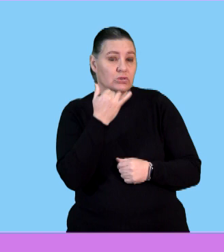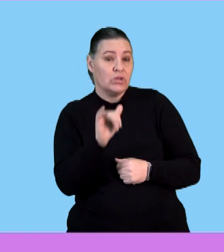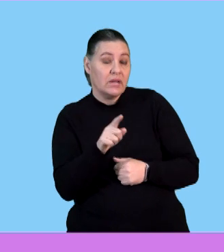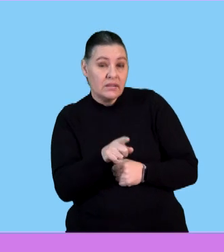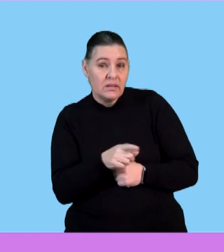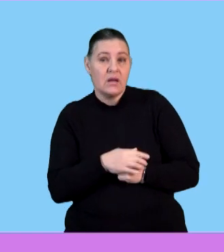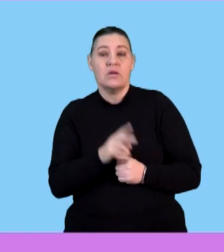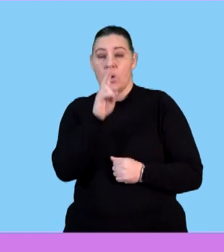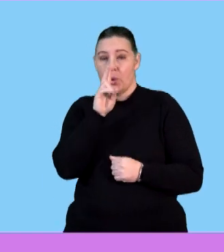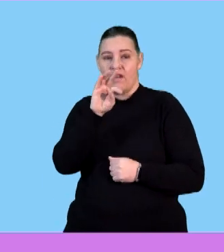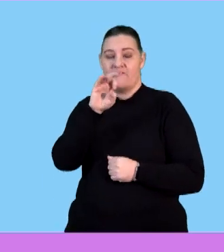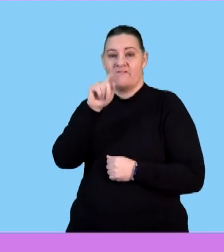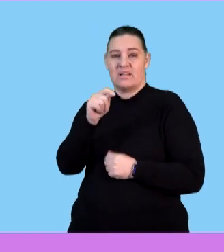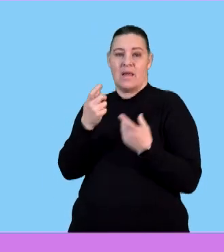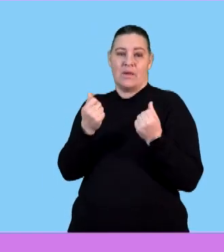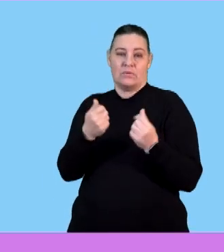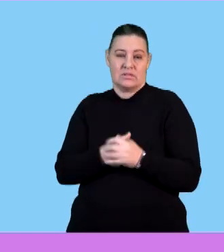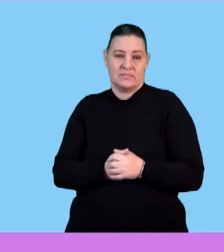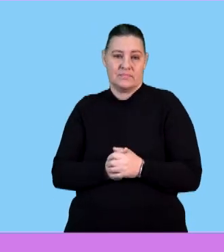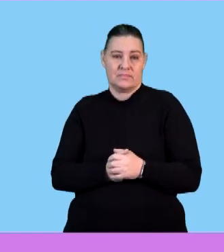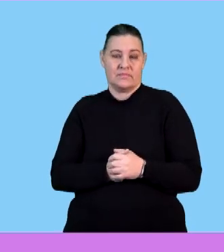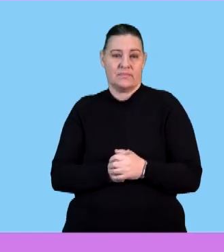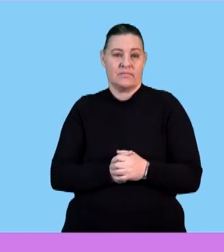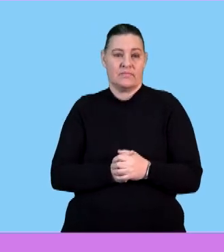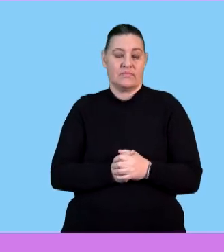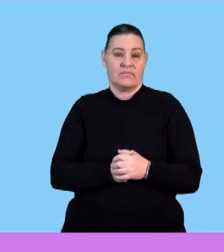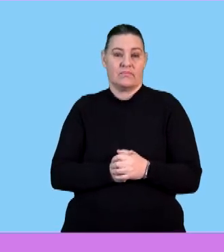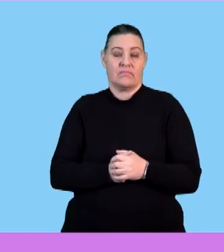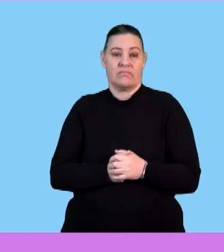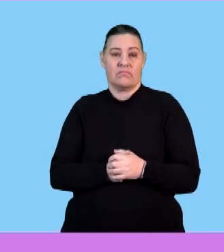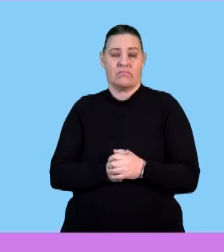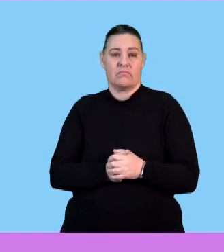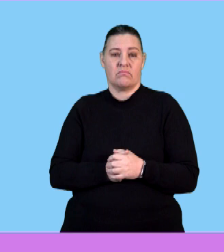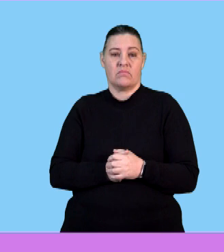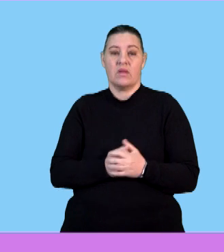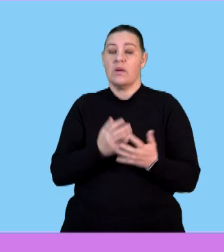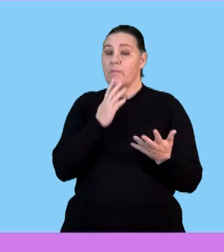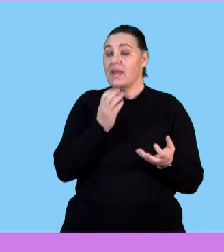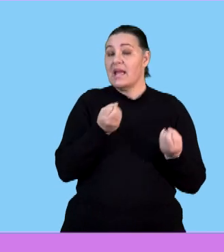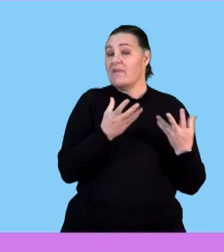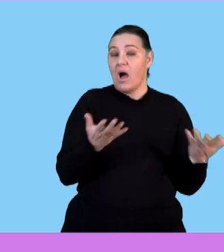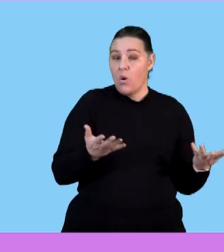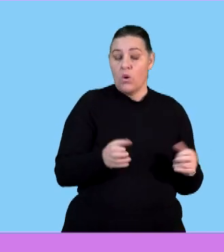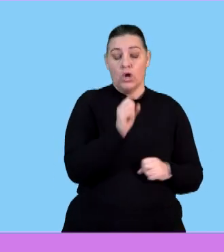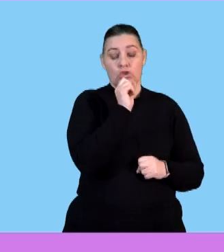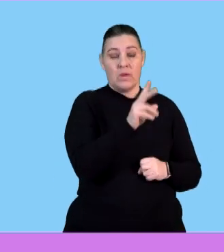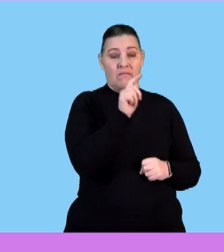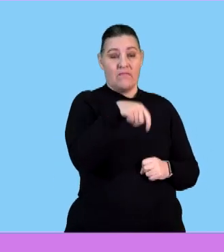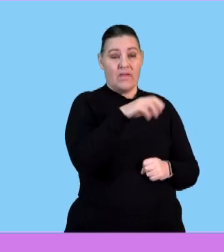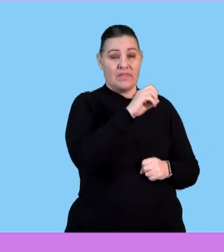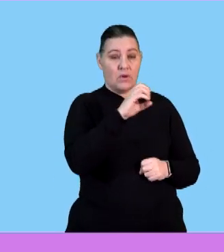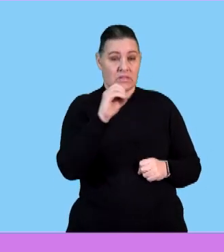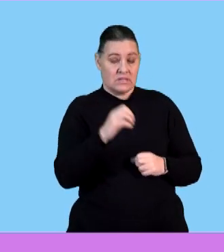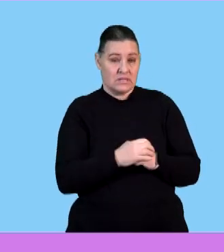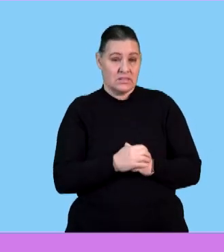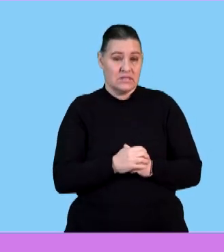to look at the VAT amount. So, the VAT amount is given by 12,000 Rand.